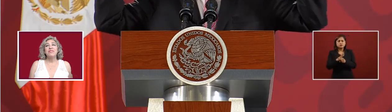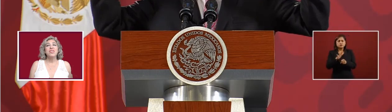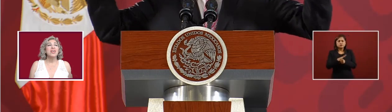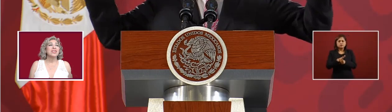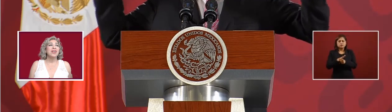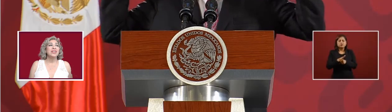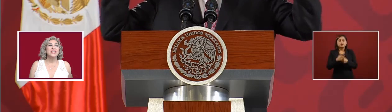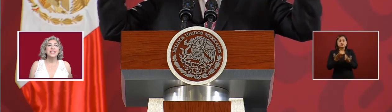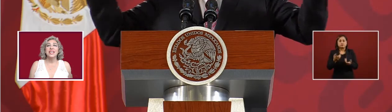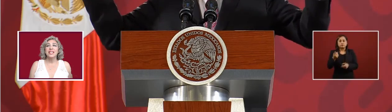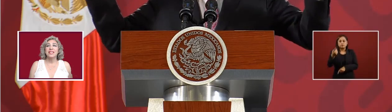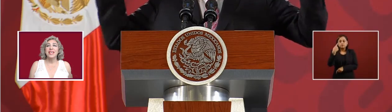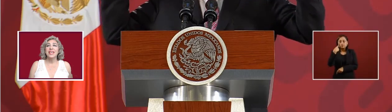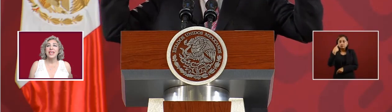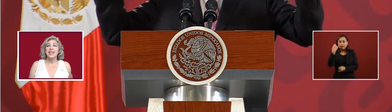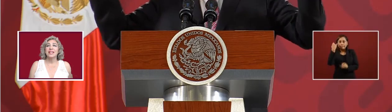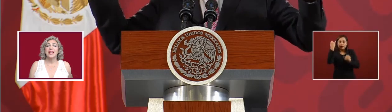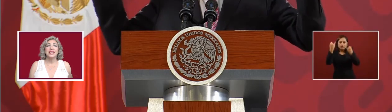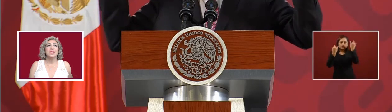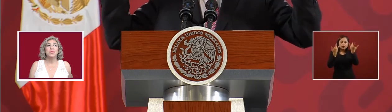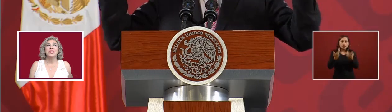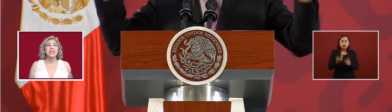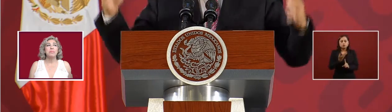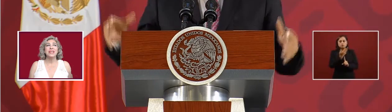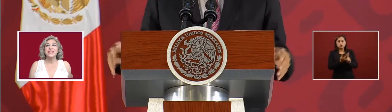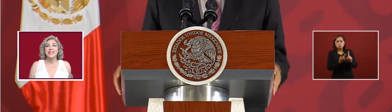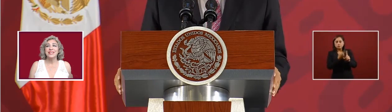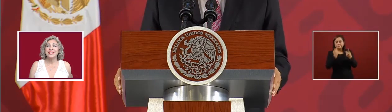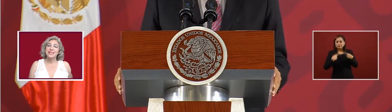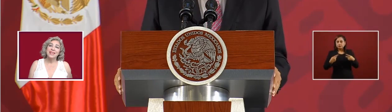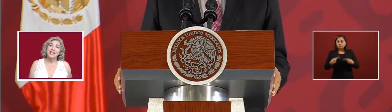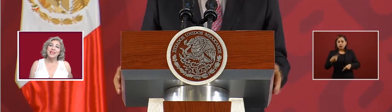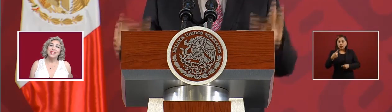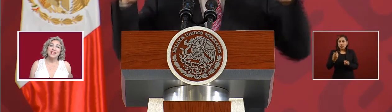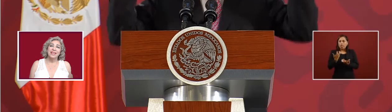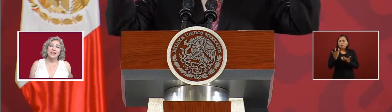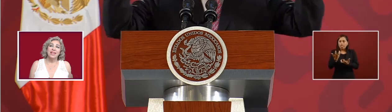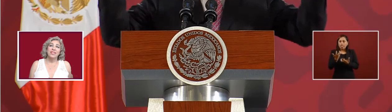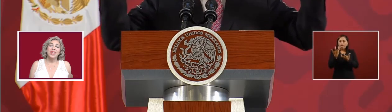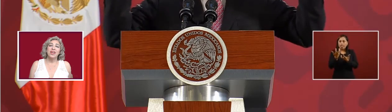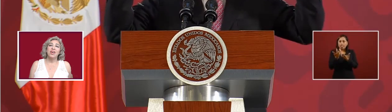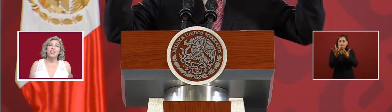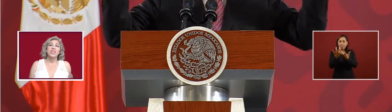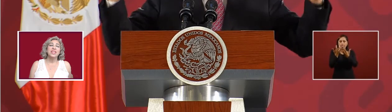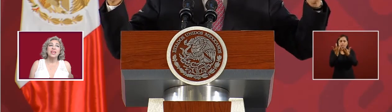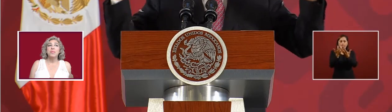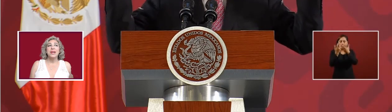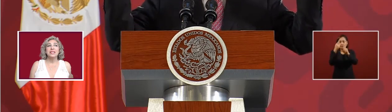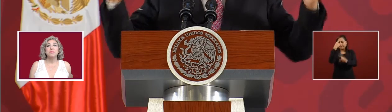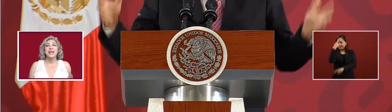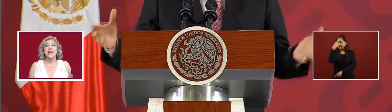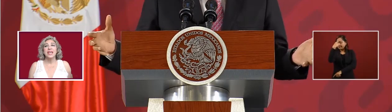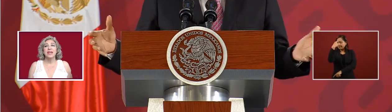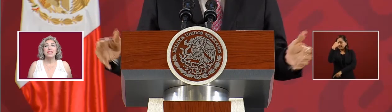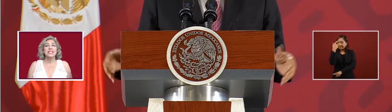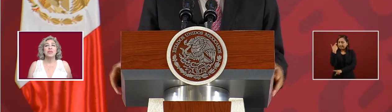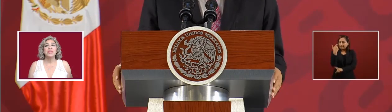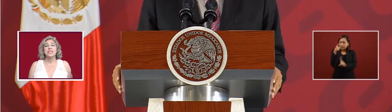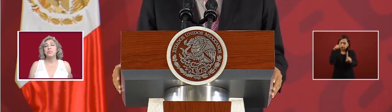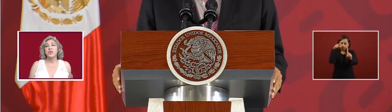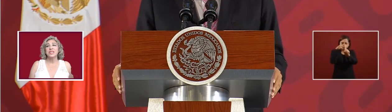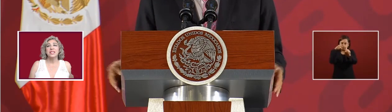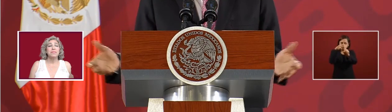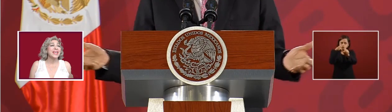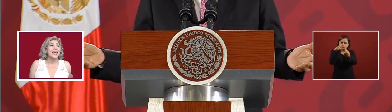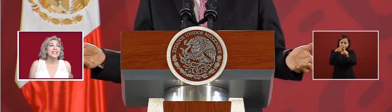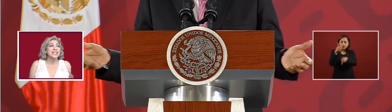if you're not constantly thinking like someone who's ambitious that all they think about is money that's all